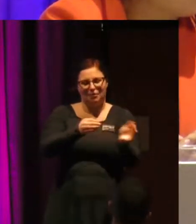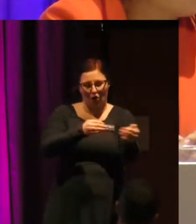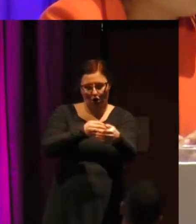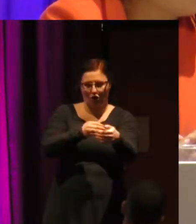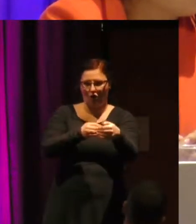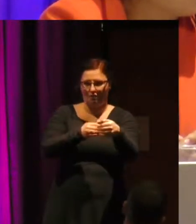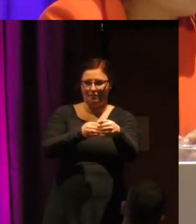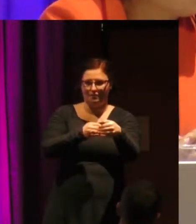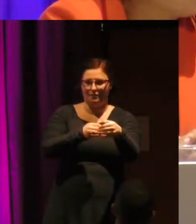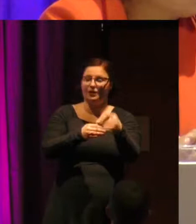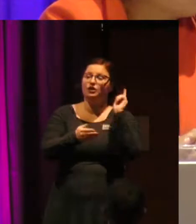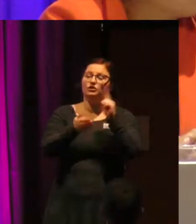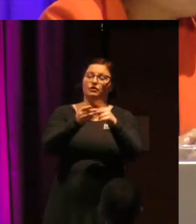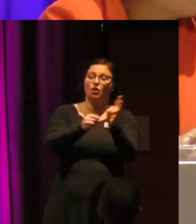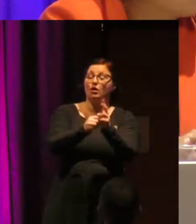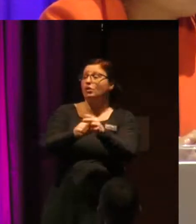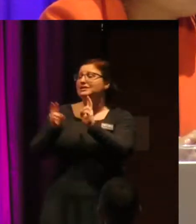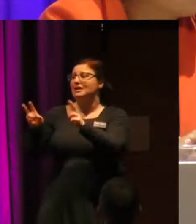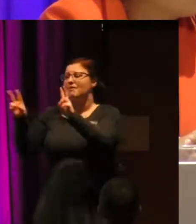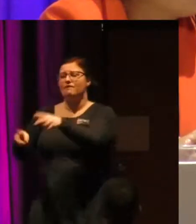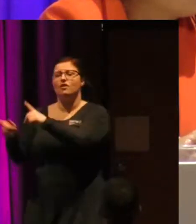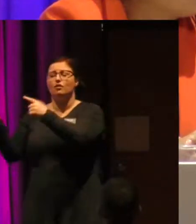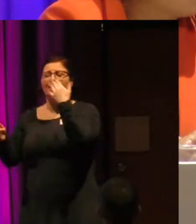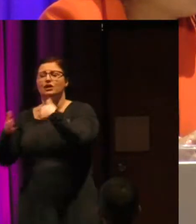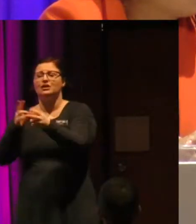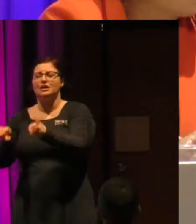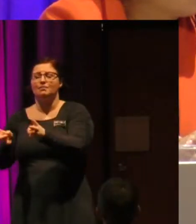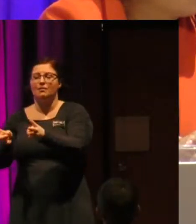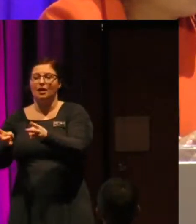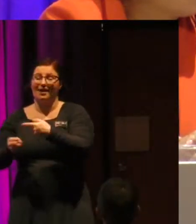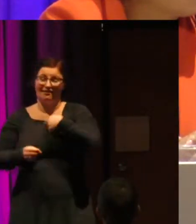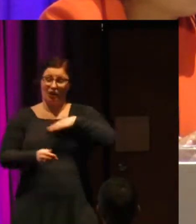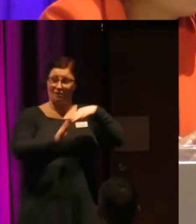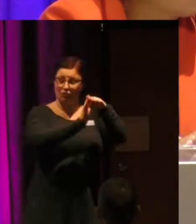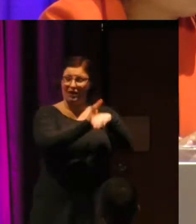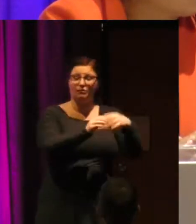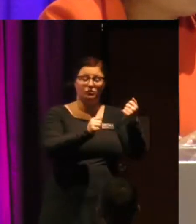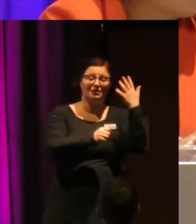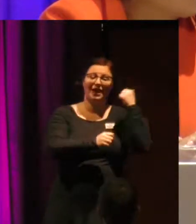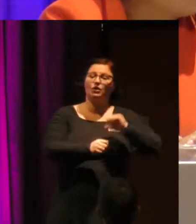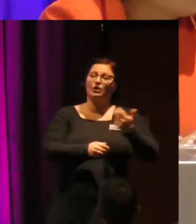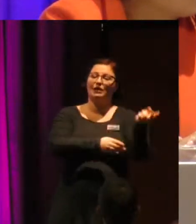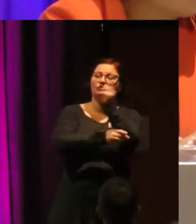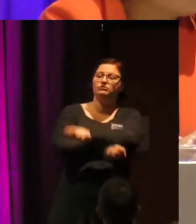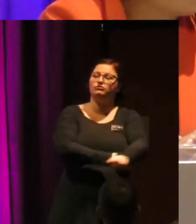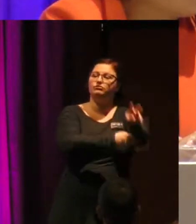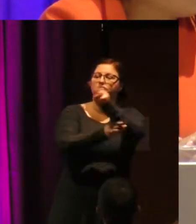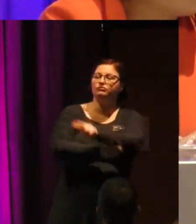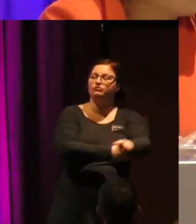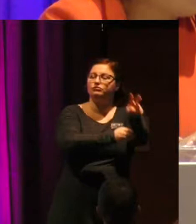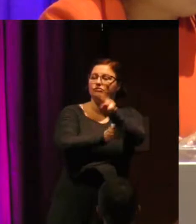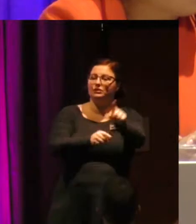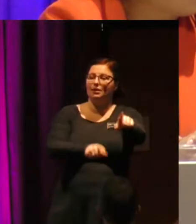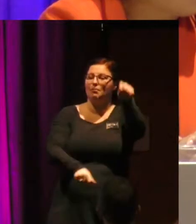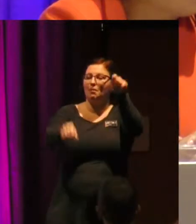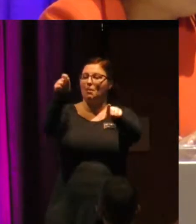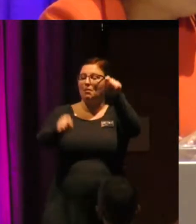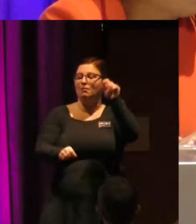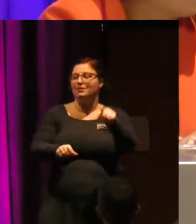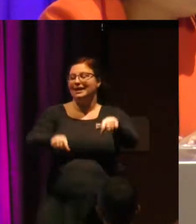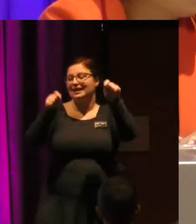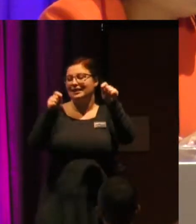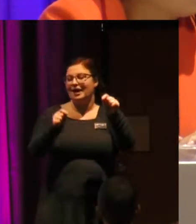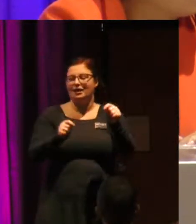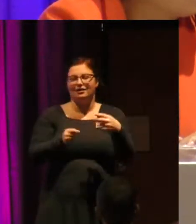media can do the same. We have a program that scans all the social media and we get hits. That's